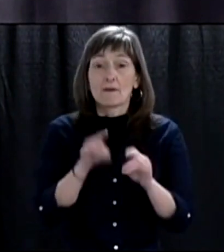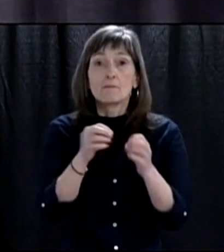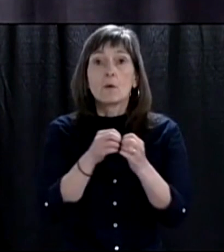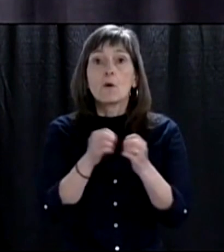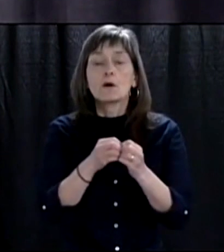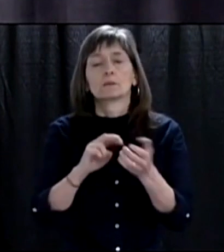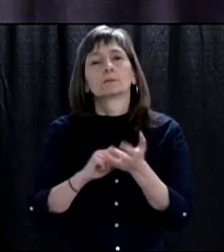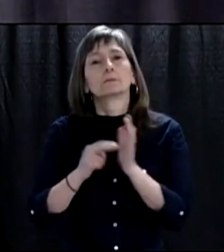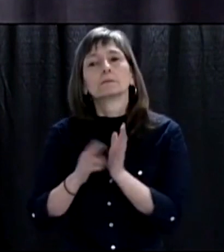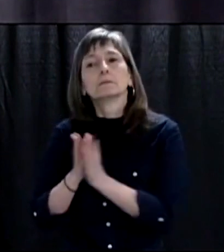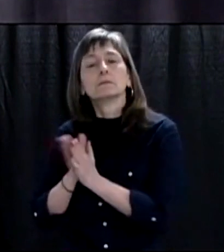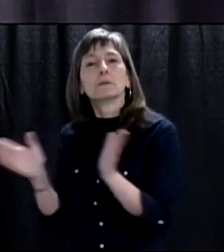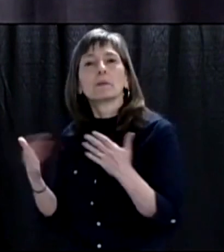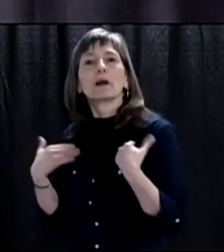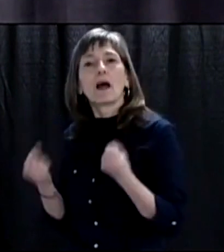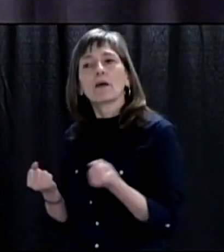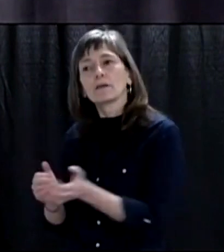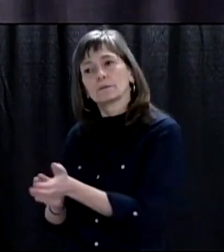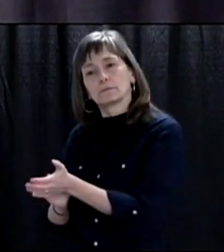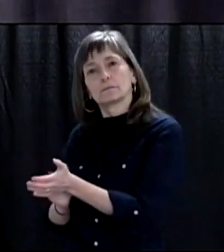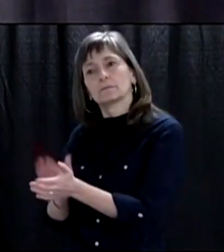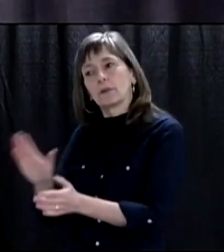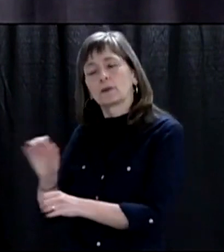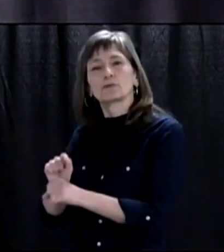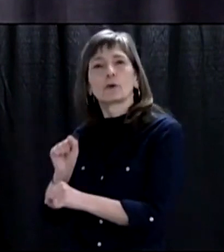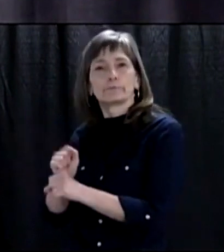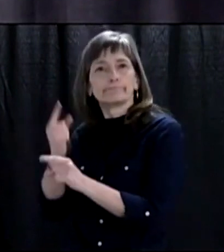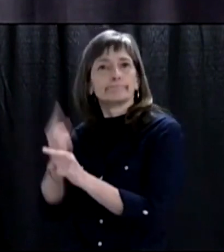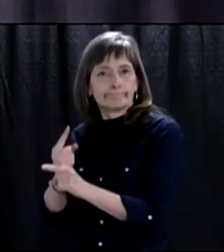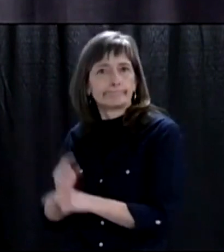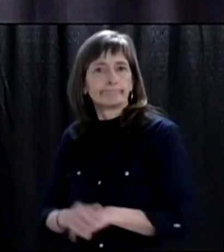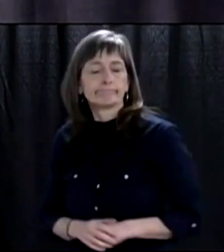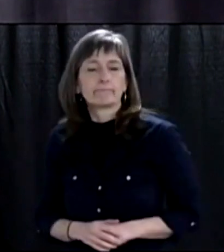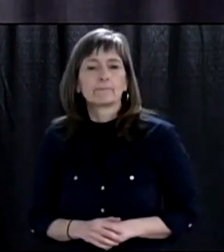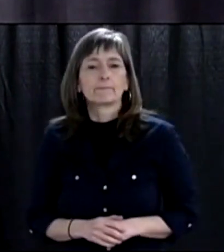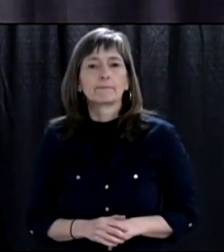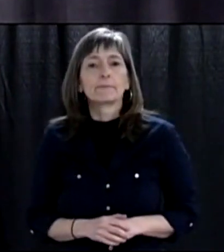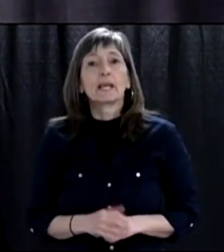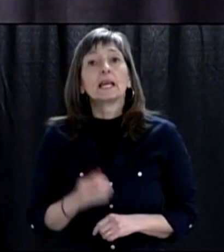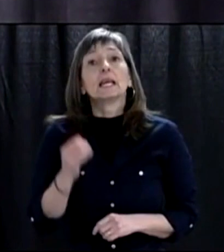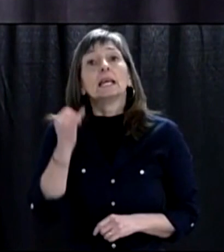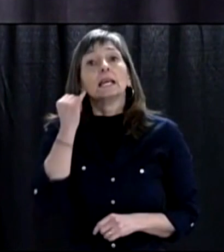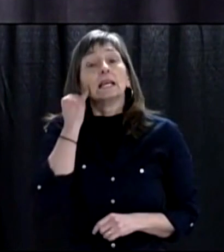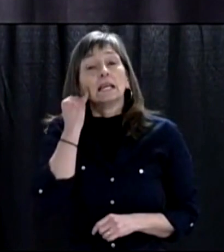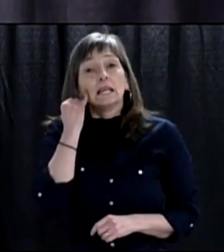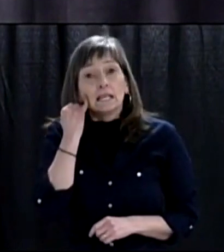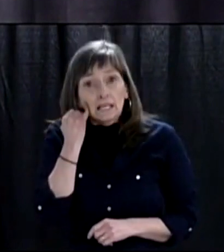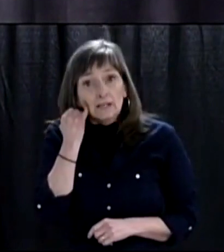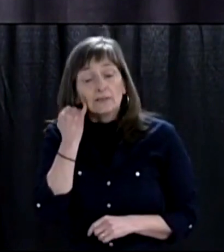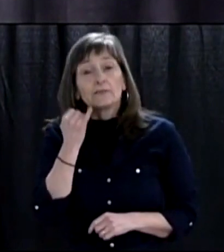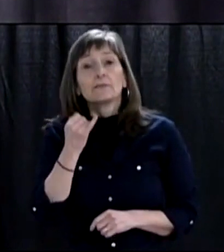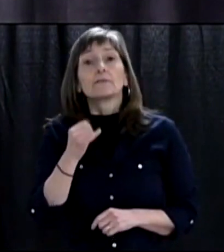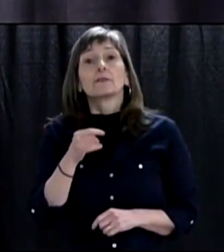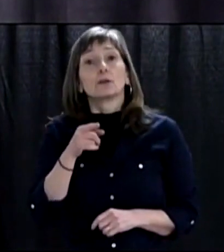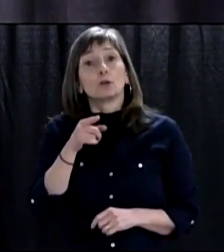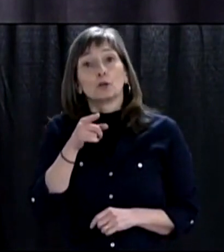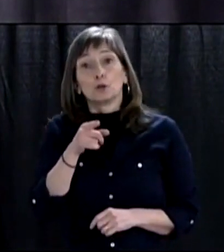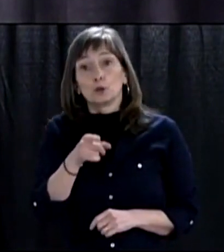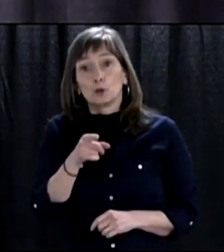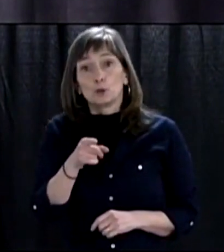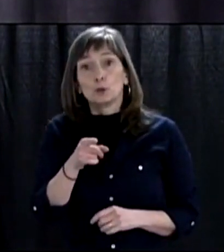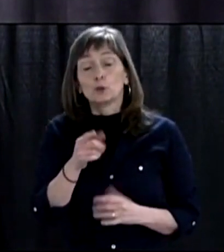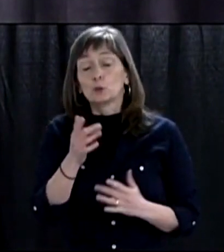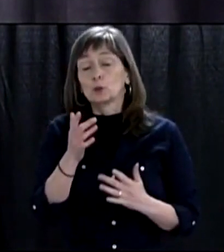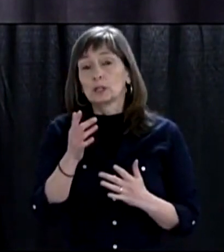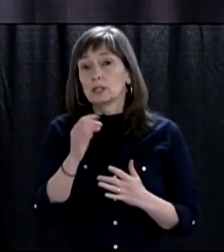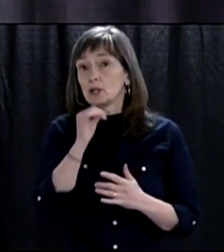doing its job and that it's working. Unless you are sick, a test result will not change the steps you take. You